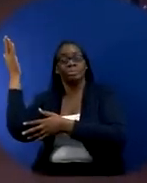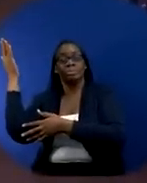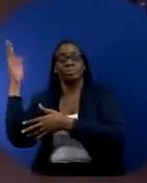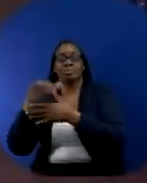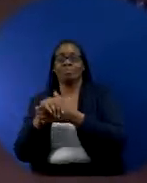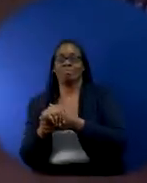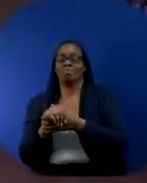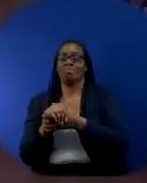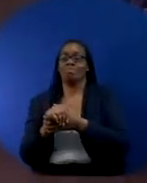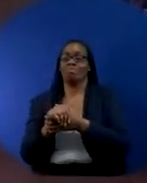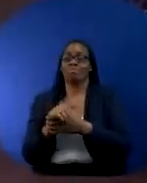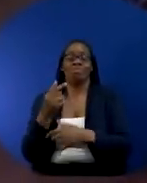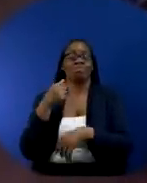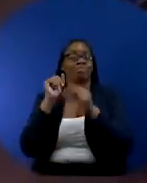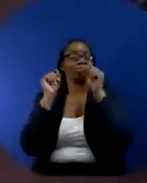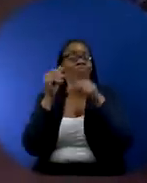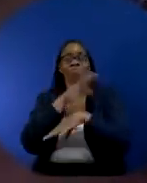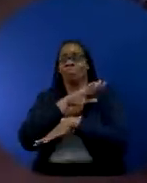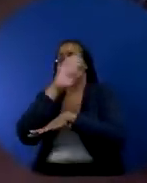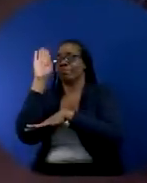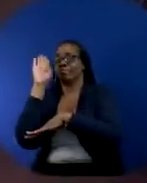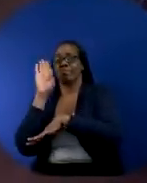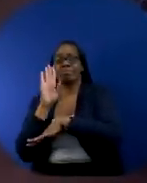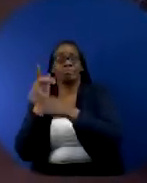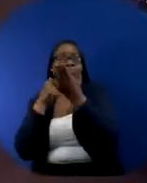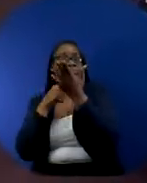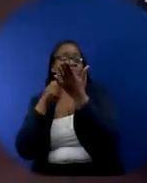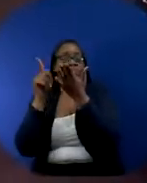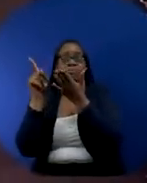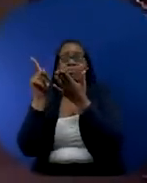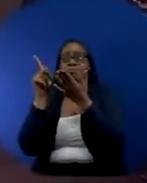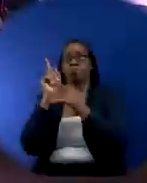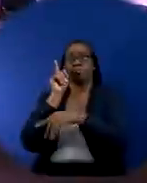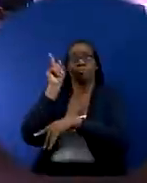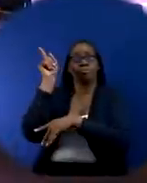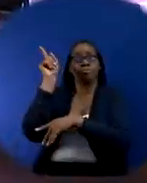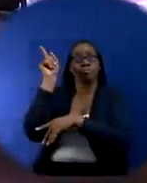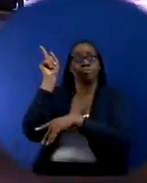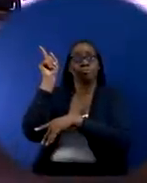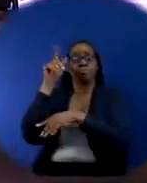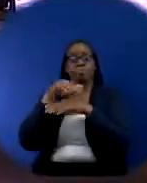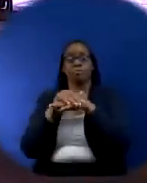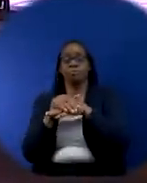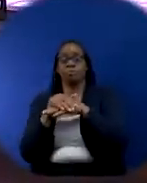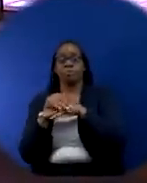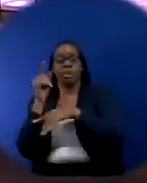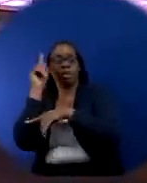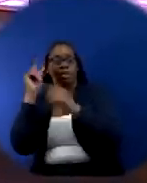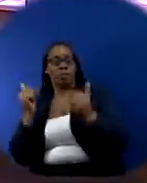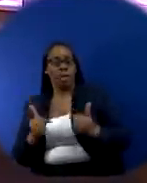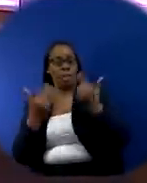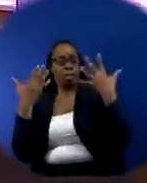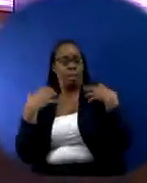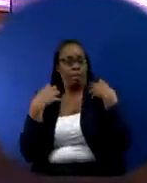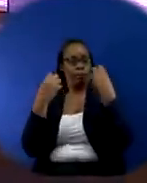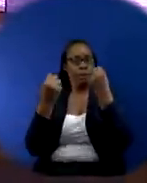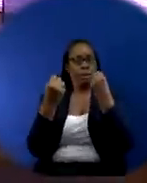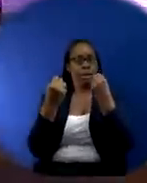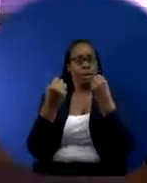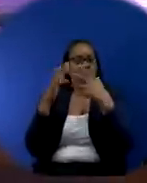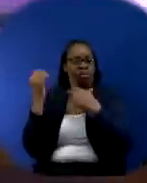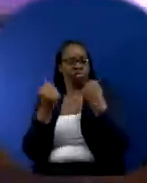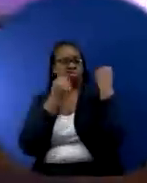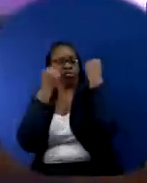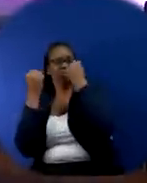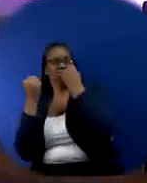I can never repay you. I can never repay you for life, for health, for